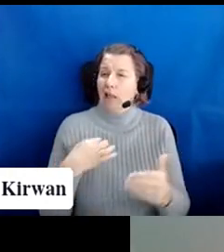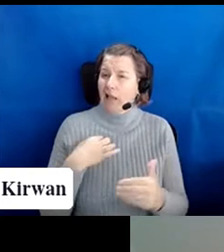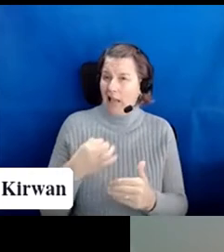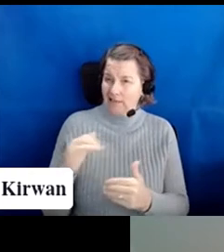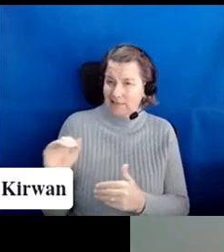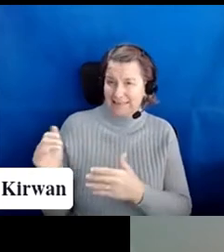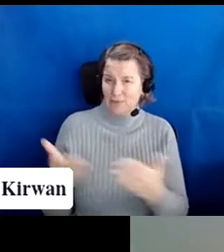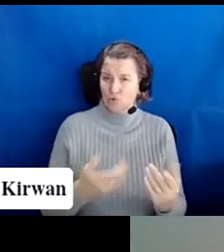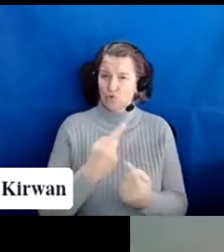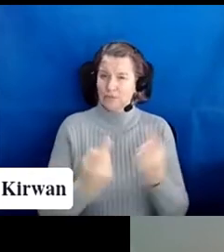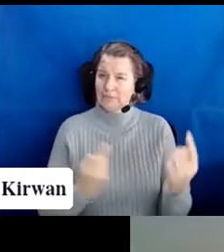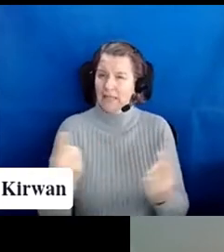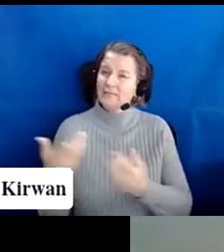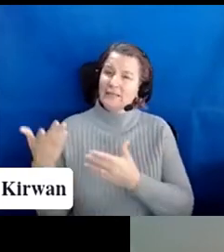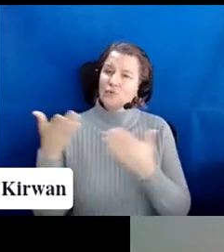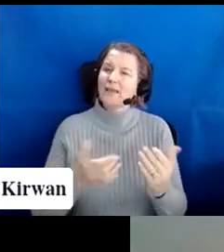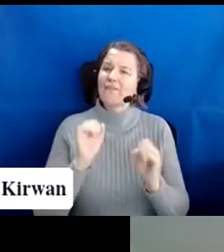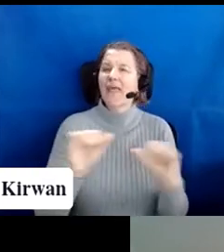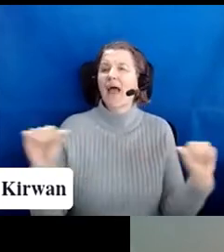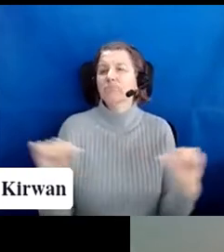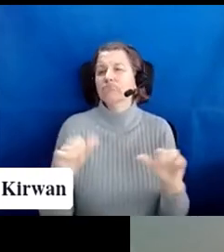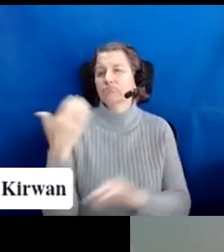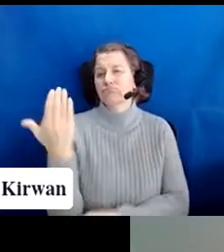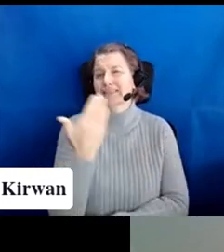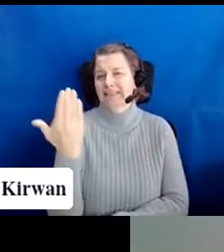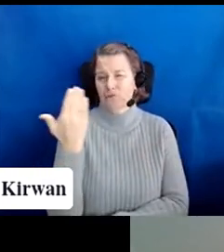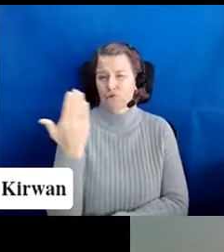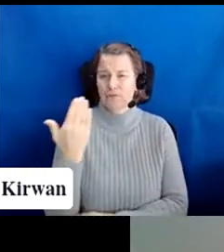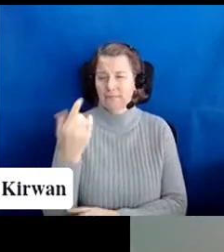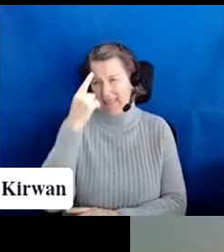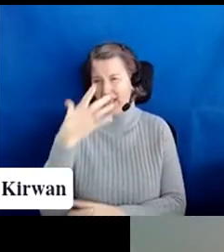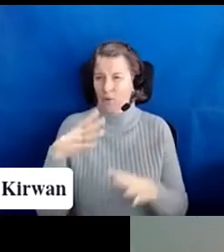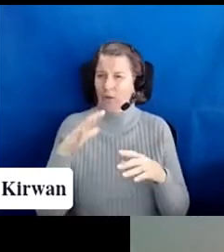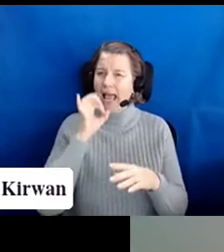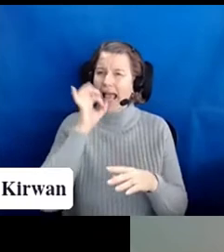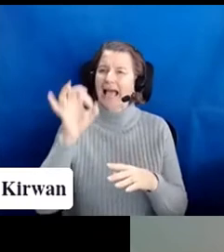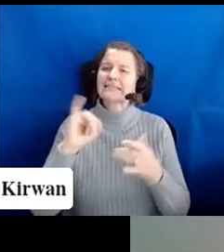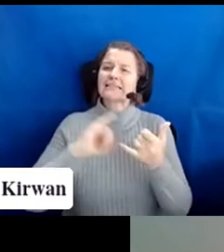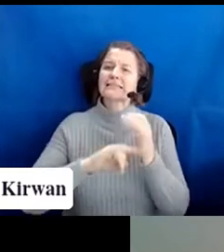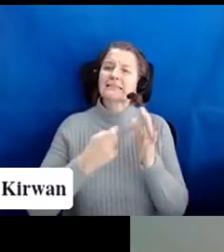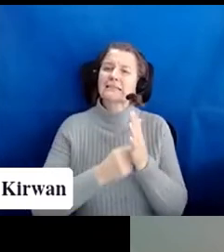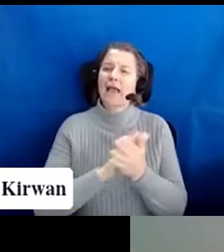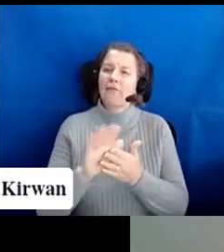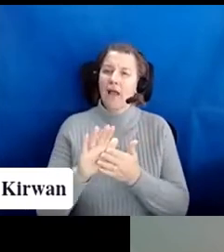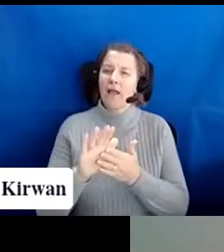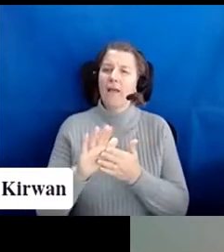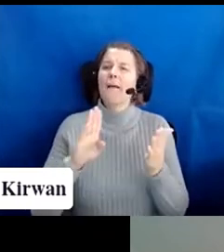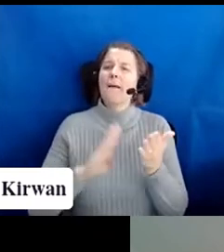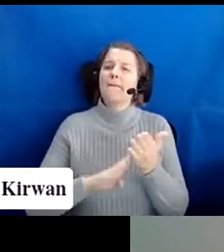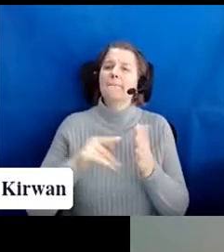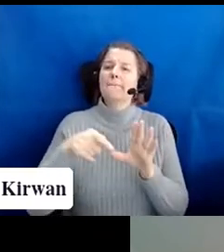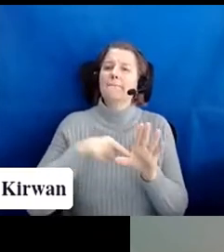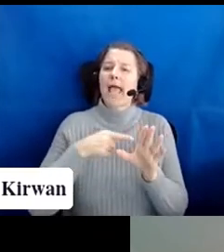and to give us their short presentations. I think I'm going to ask Sarah Mair Hughes to kick